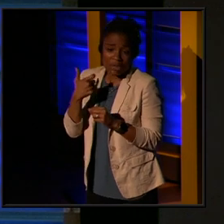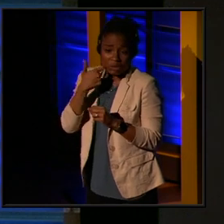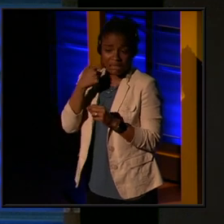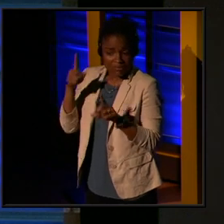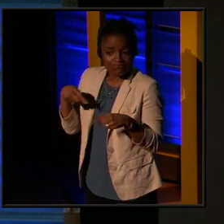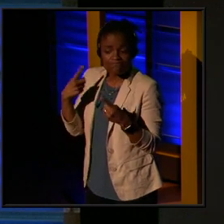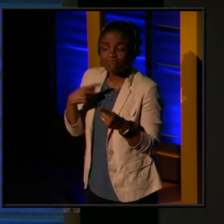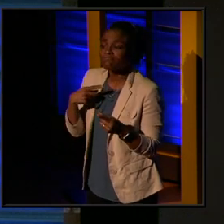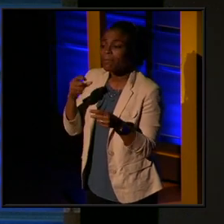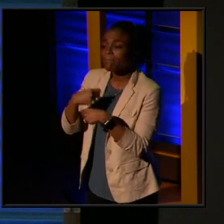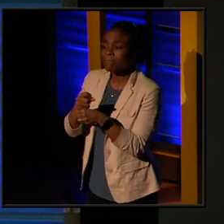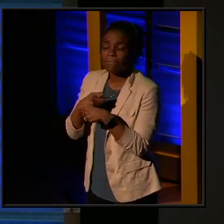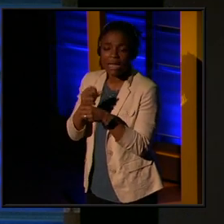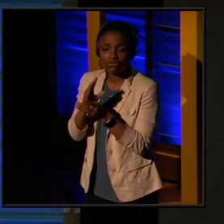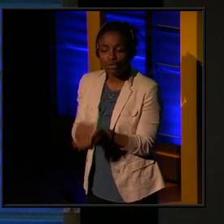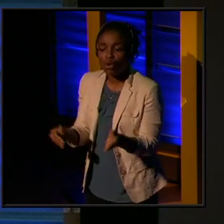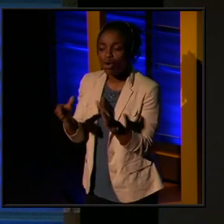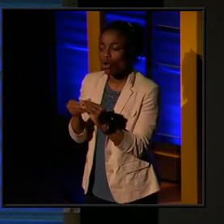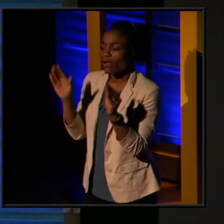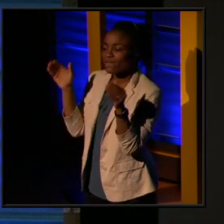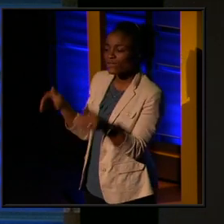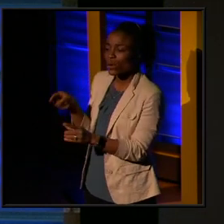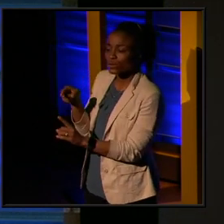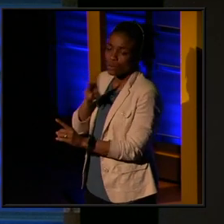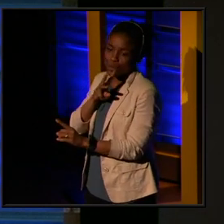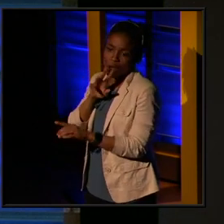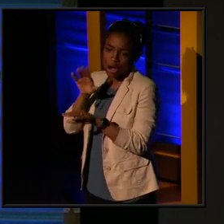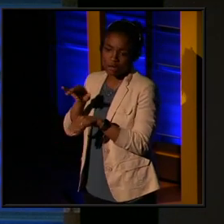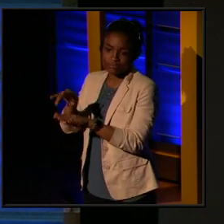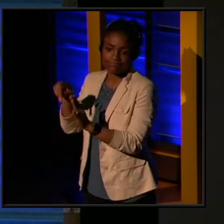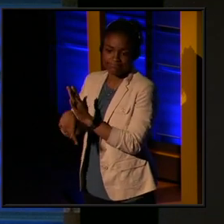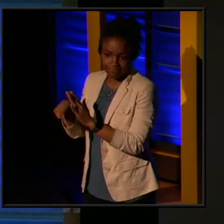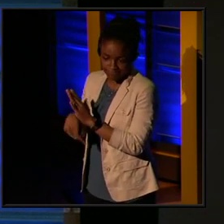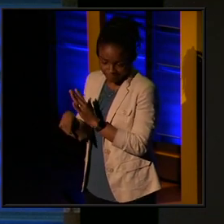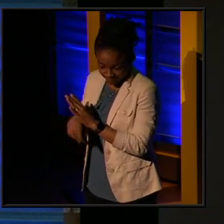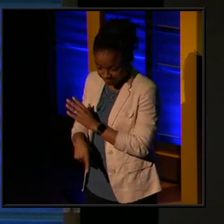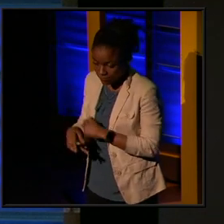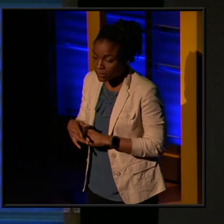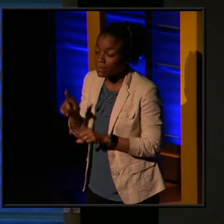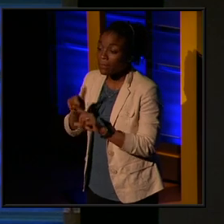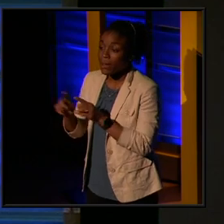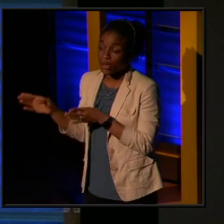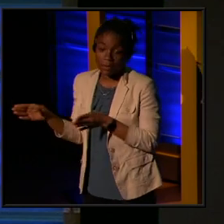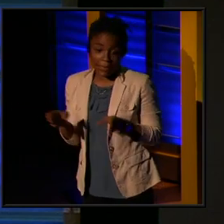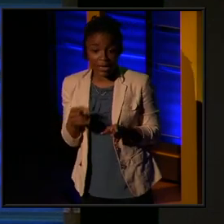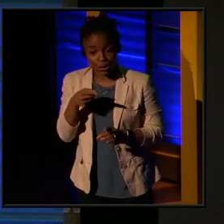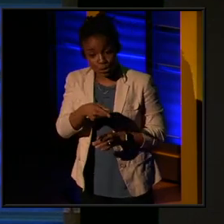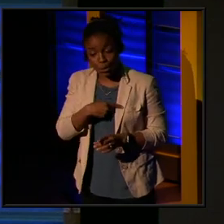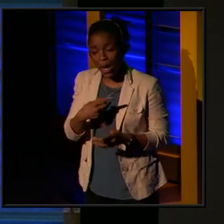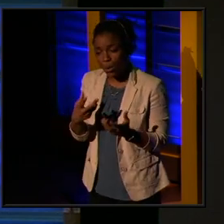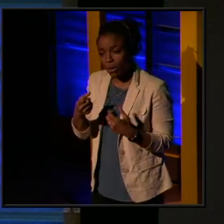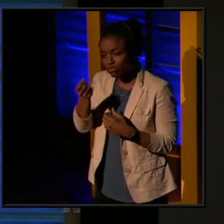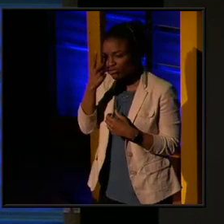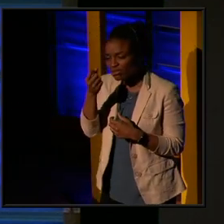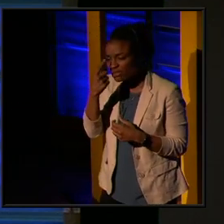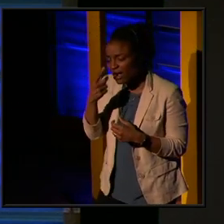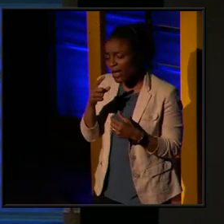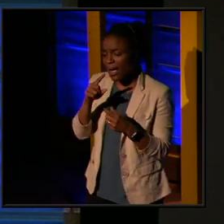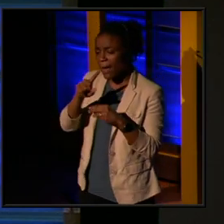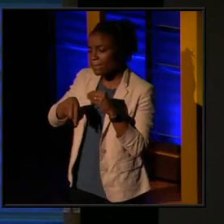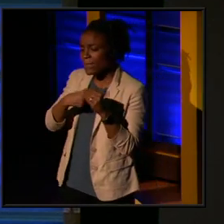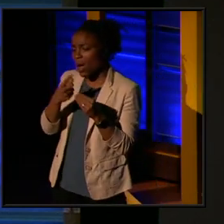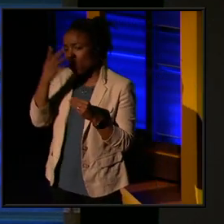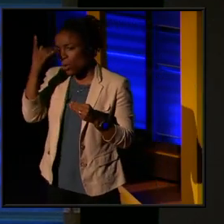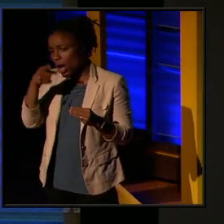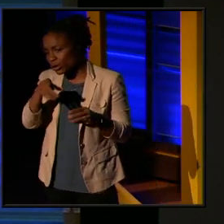are focused on marine trafficking in India's oceans. But coming back to you, Jahawi, I'd love to understand more about why you do